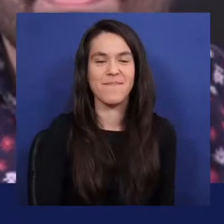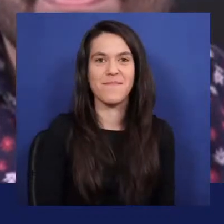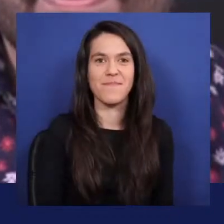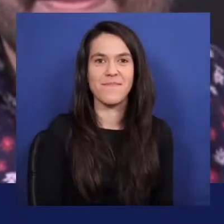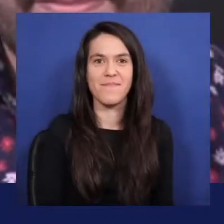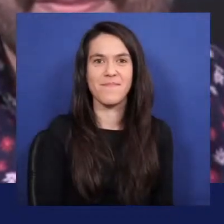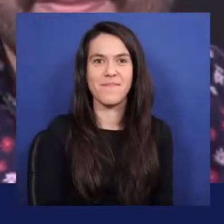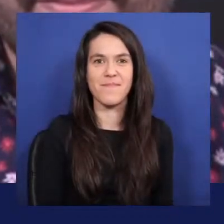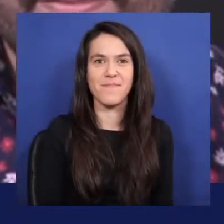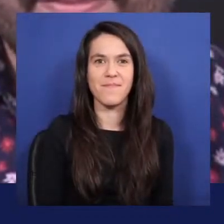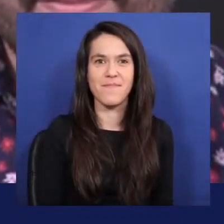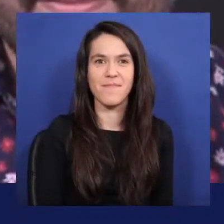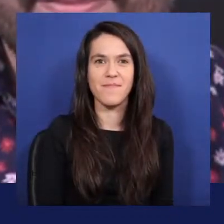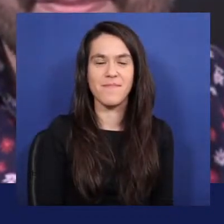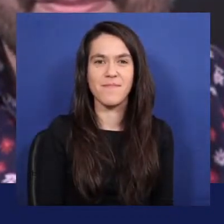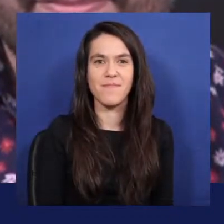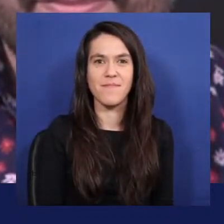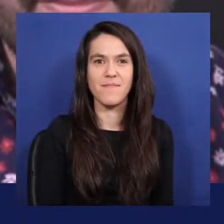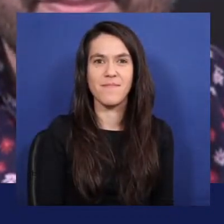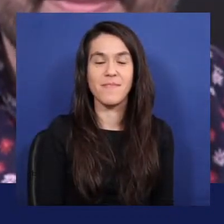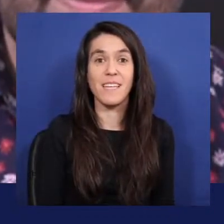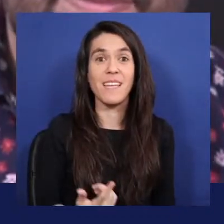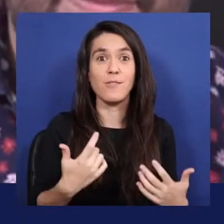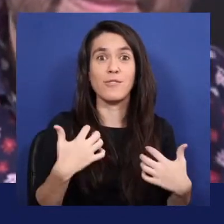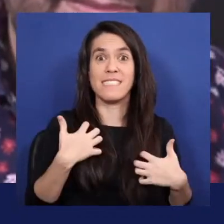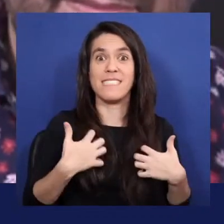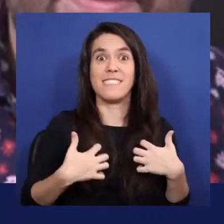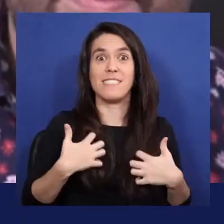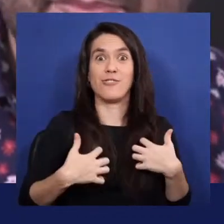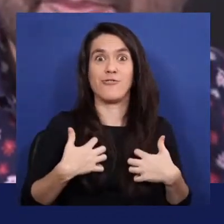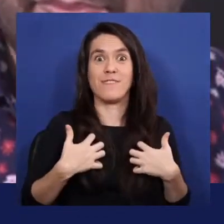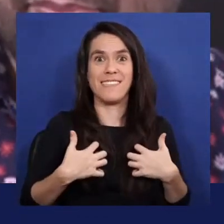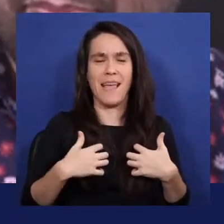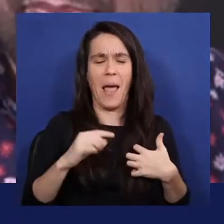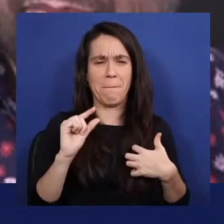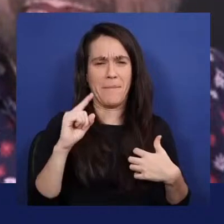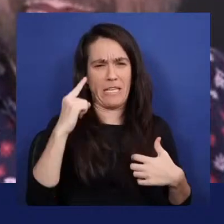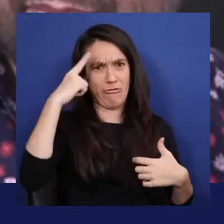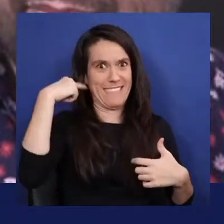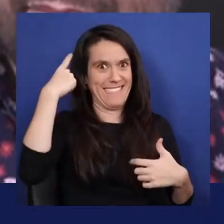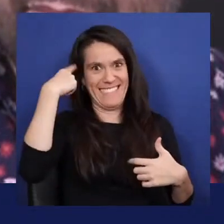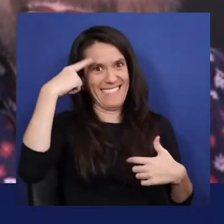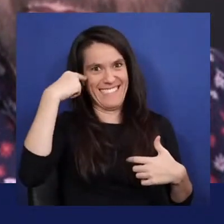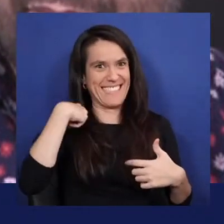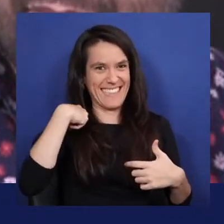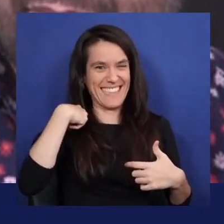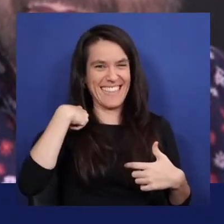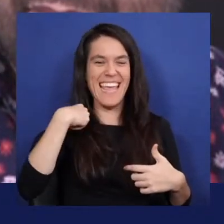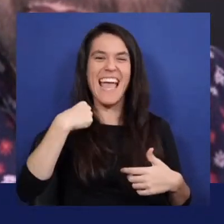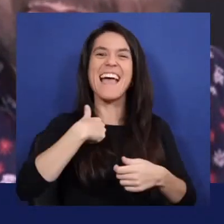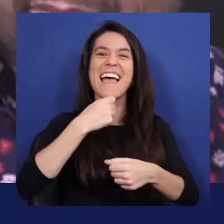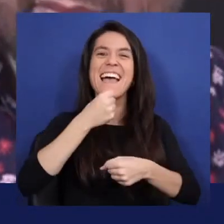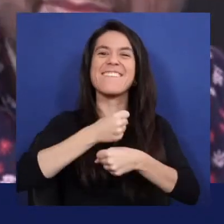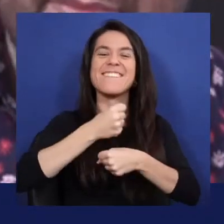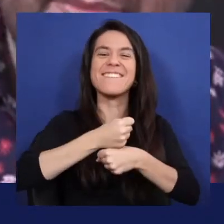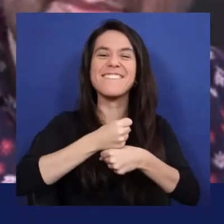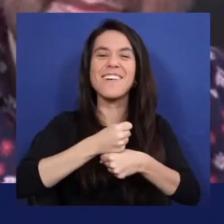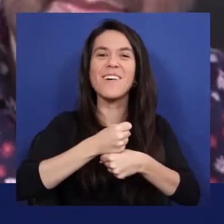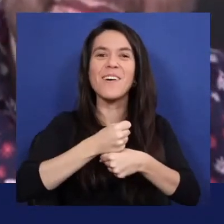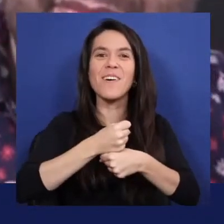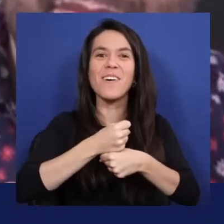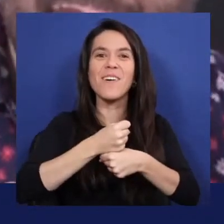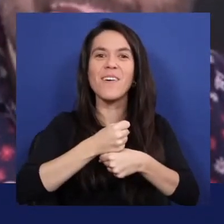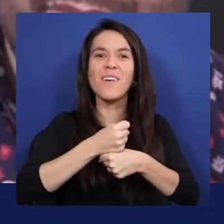It's an interesting story, nothing crazy. But I was working at University